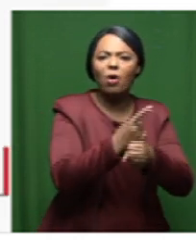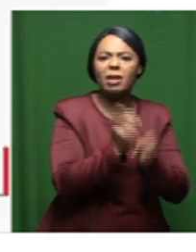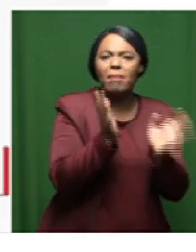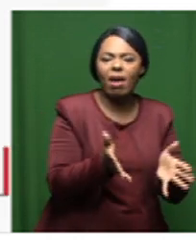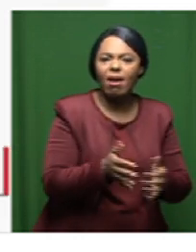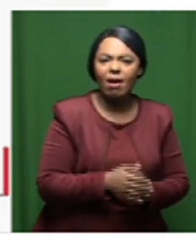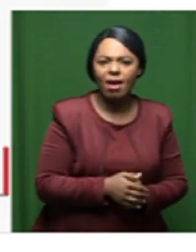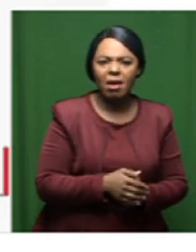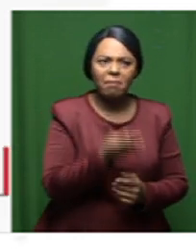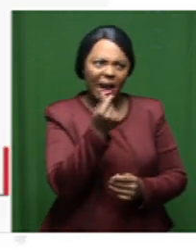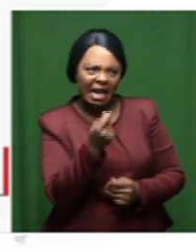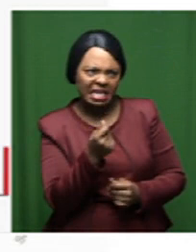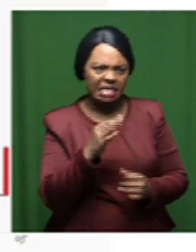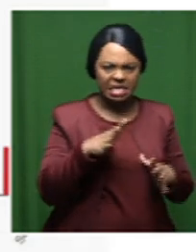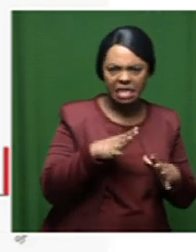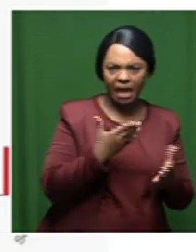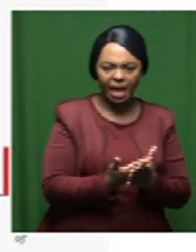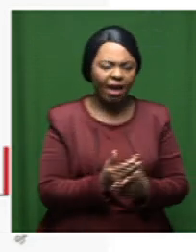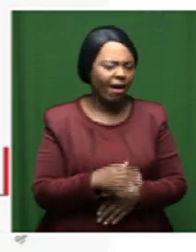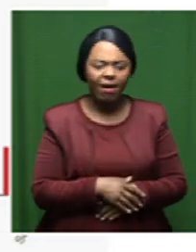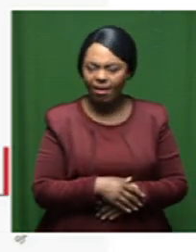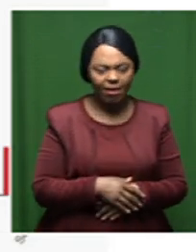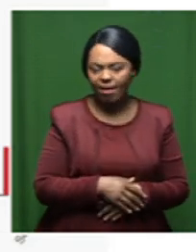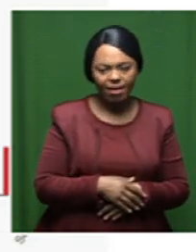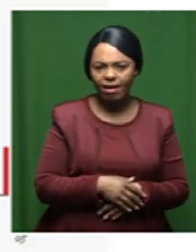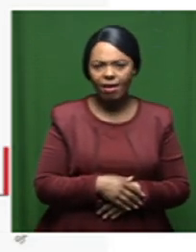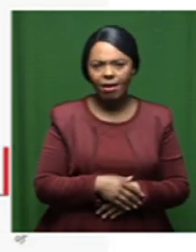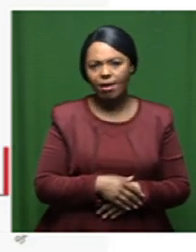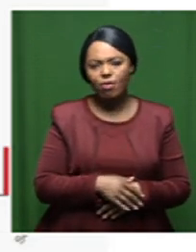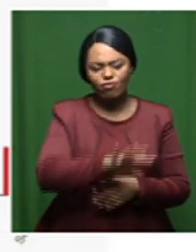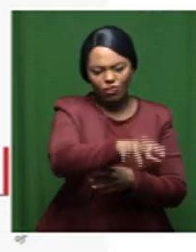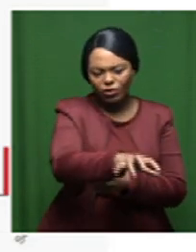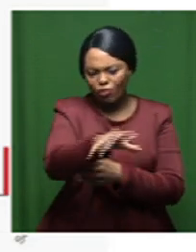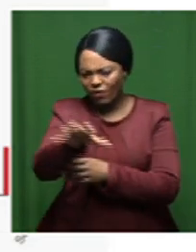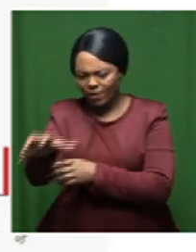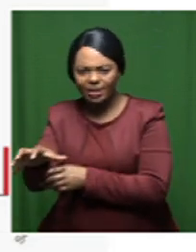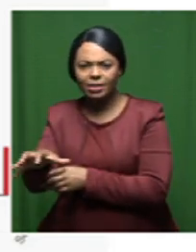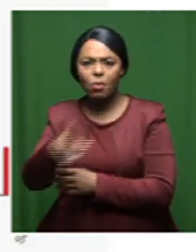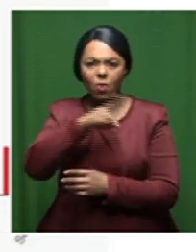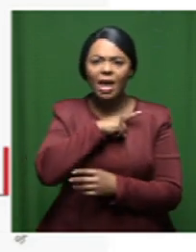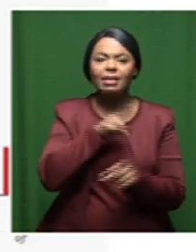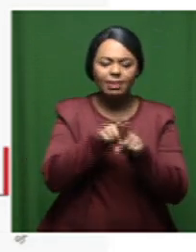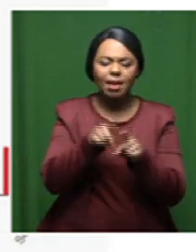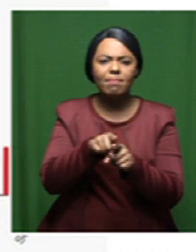significant monies. And that was something that was quite strong, because KZN,